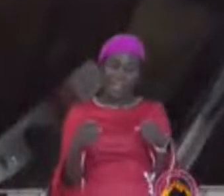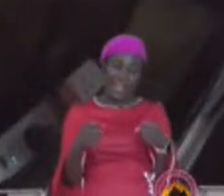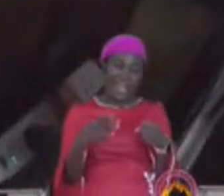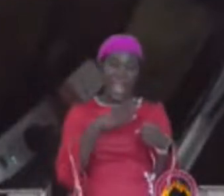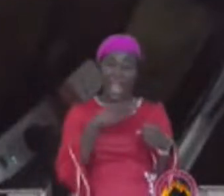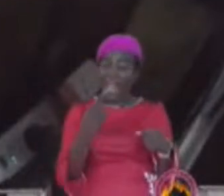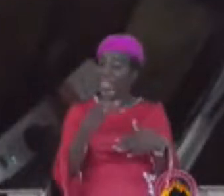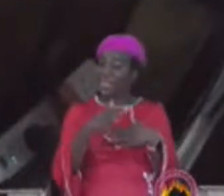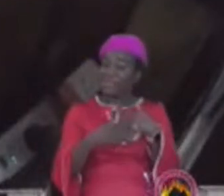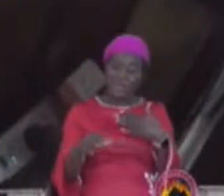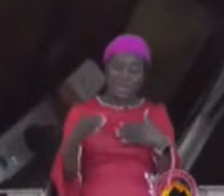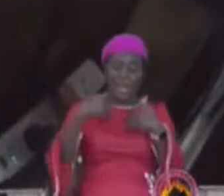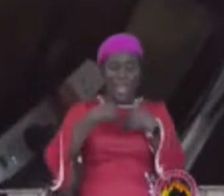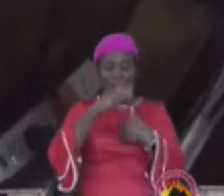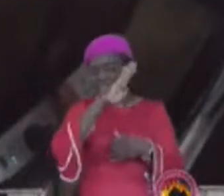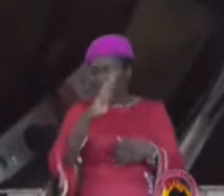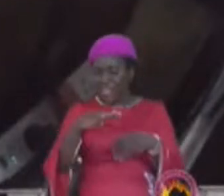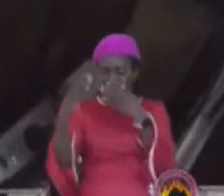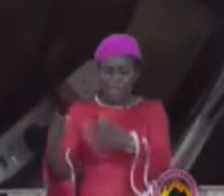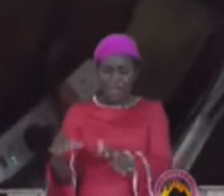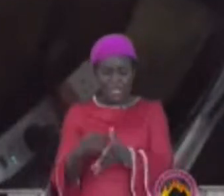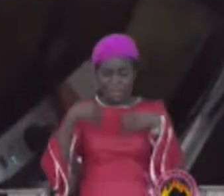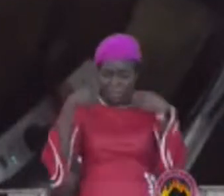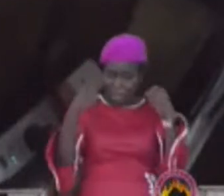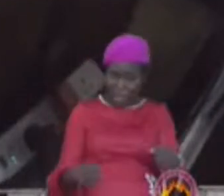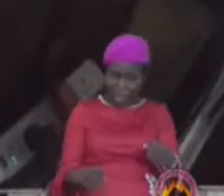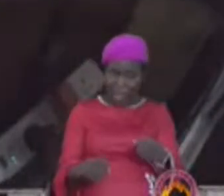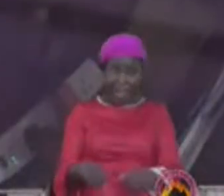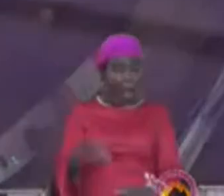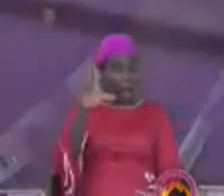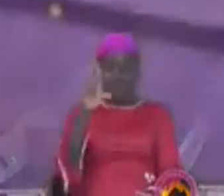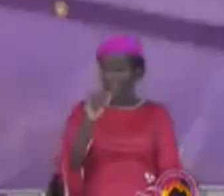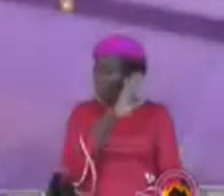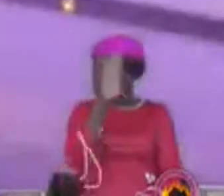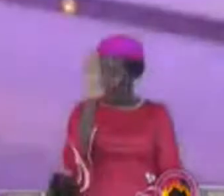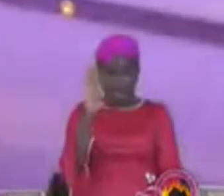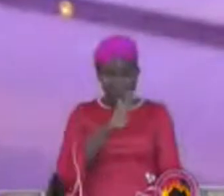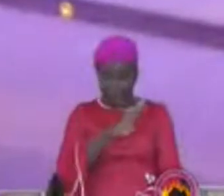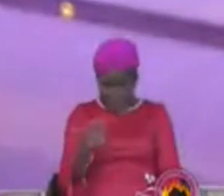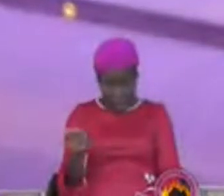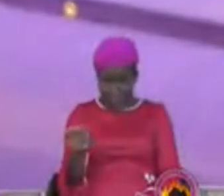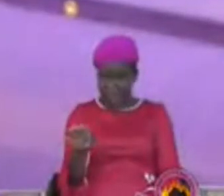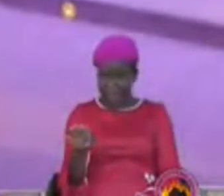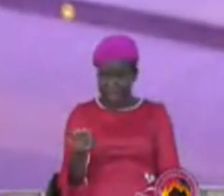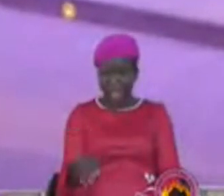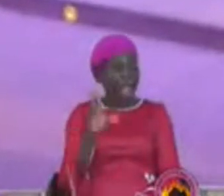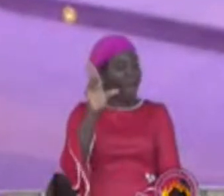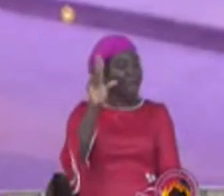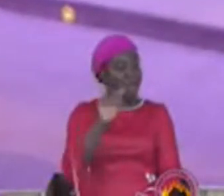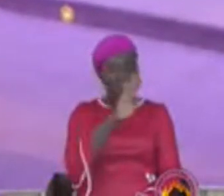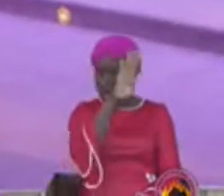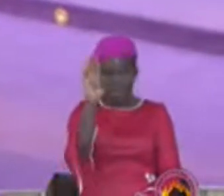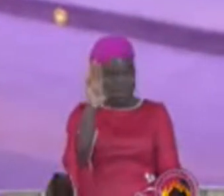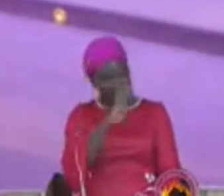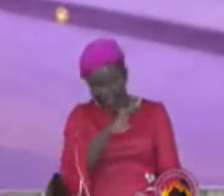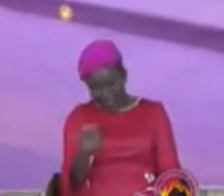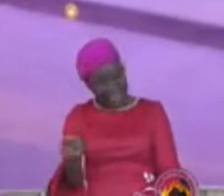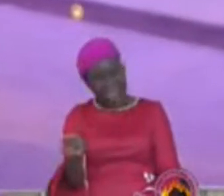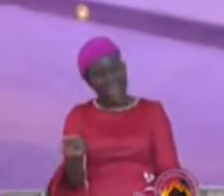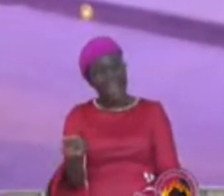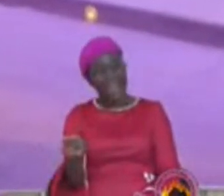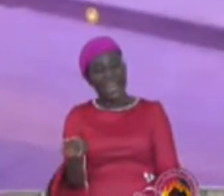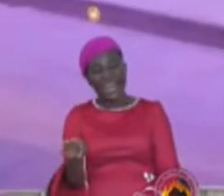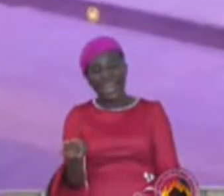the blood has never lost its power. No, never. No,